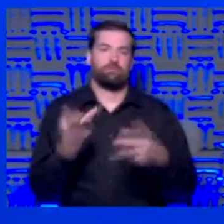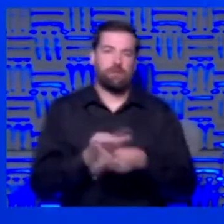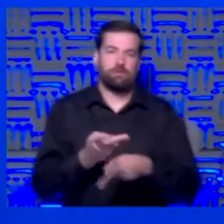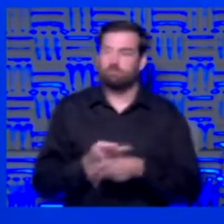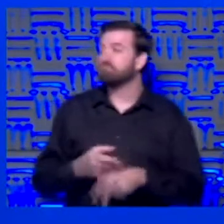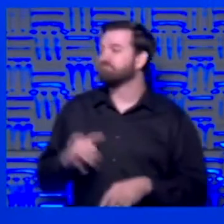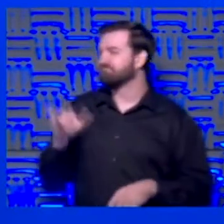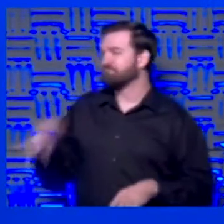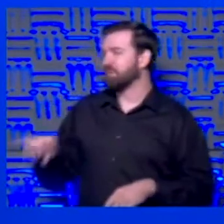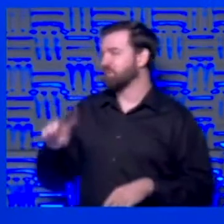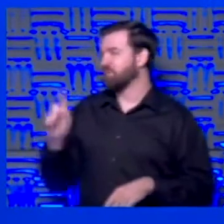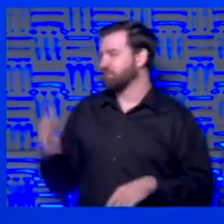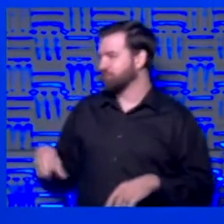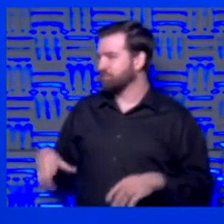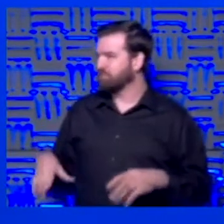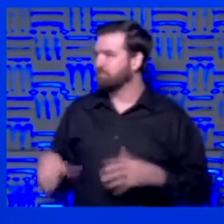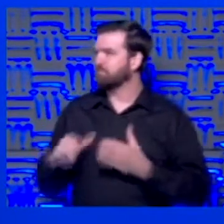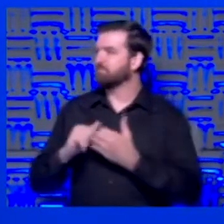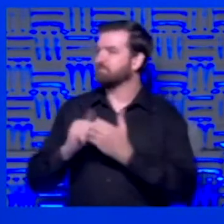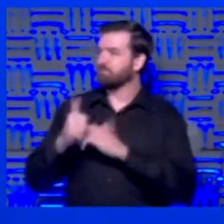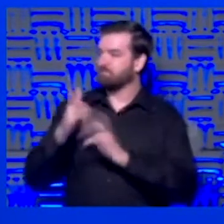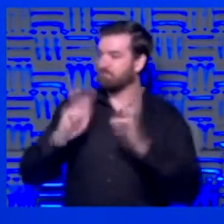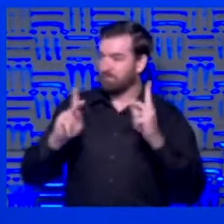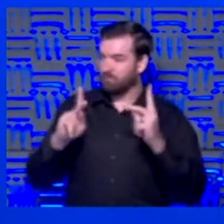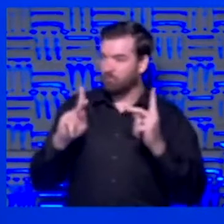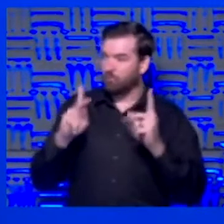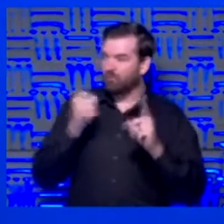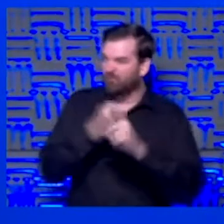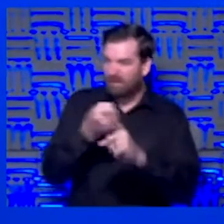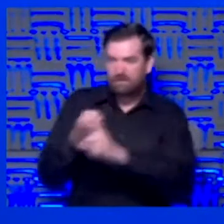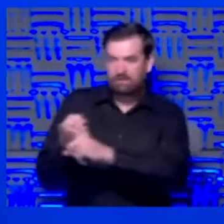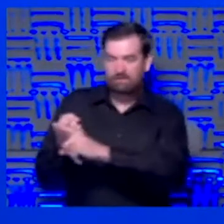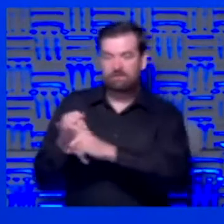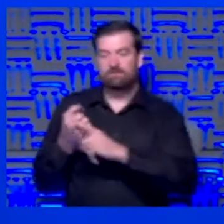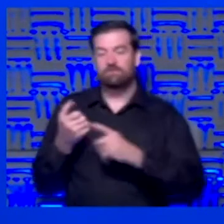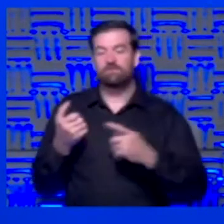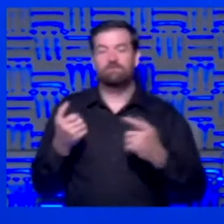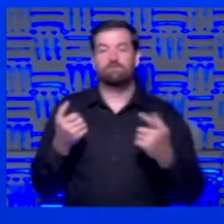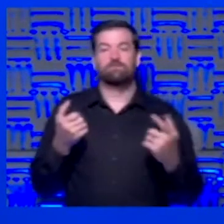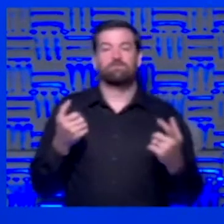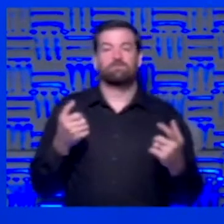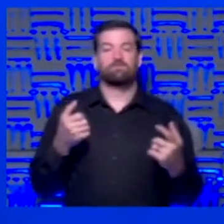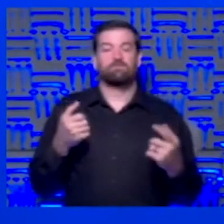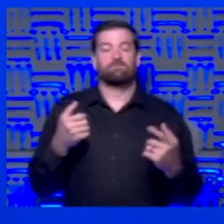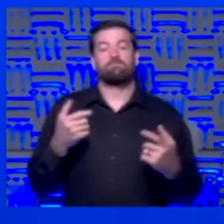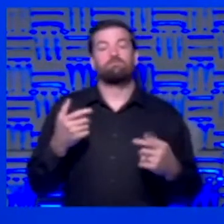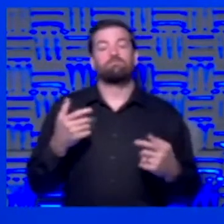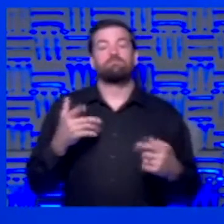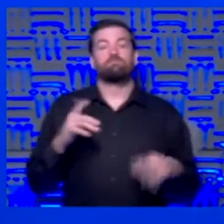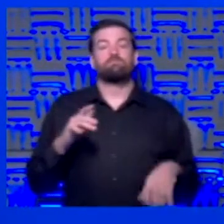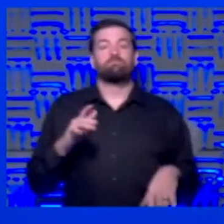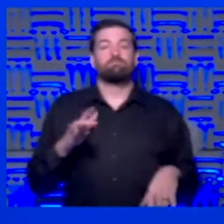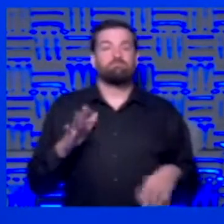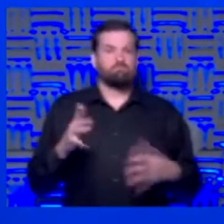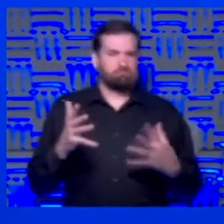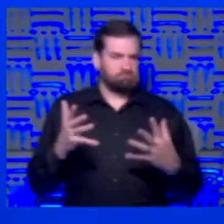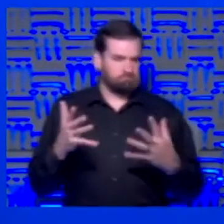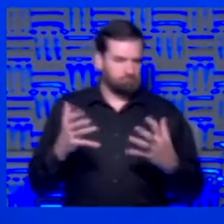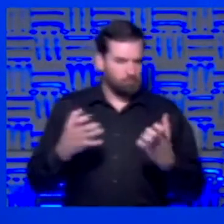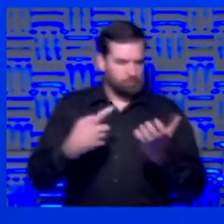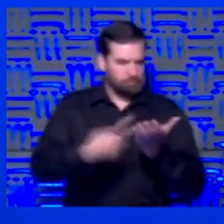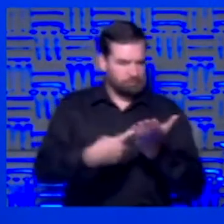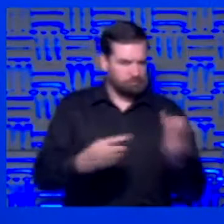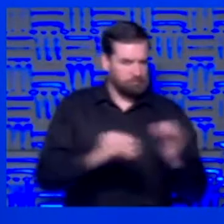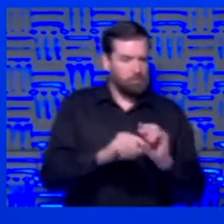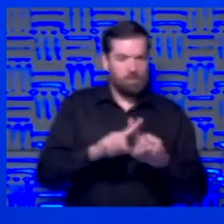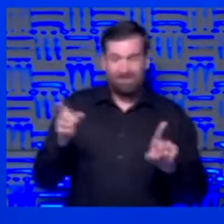Yeah, that was one of my questions. How are the people you serve affected by this pandemic? I want to talk a little bit more about that, but I want